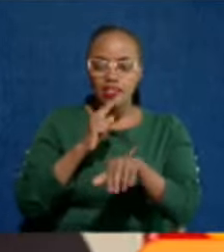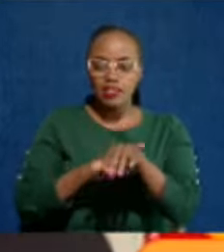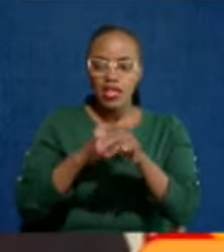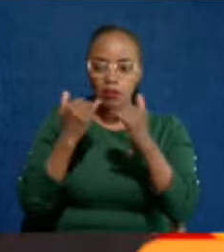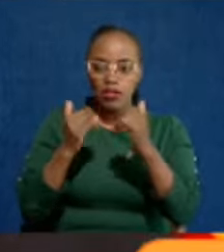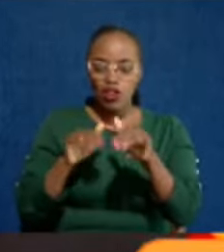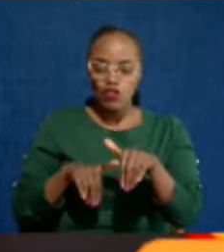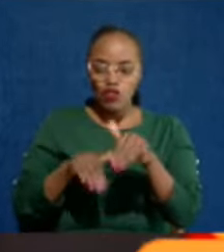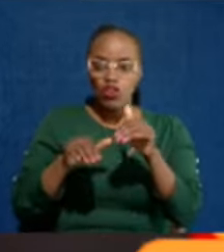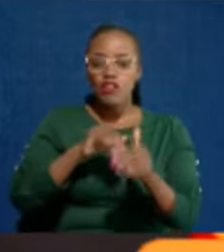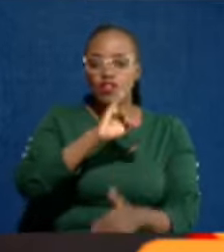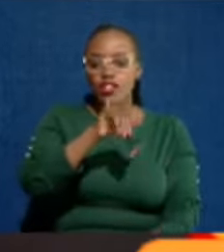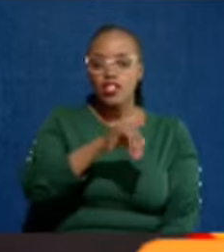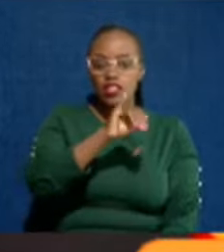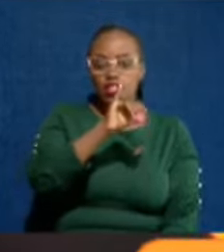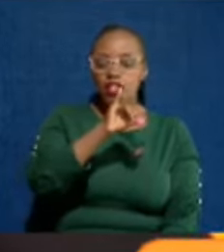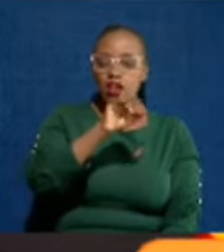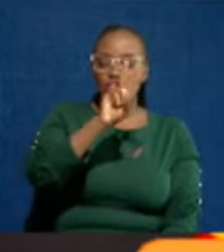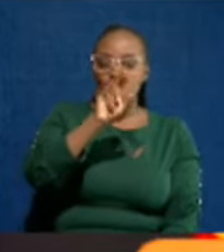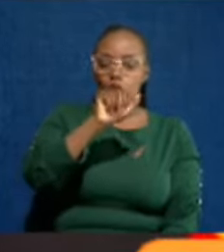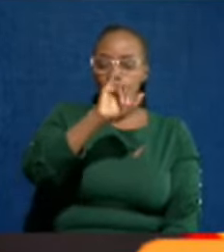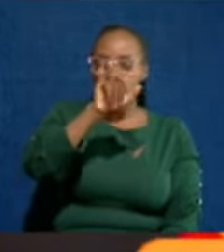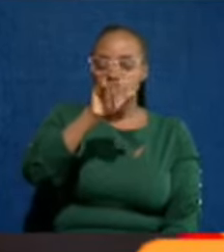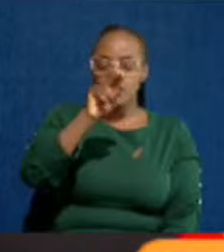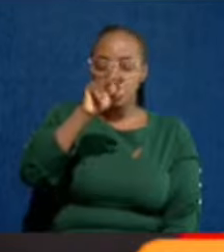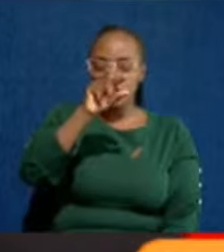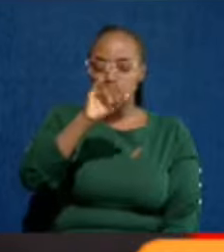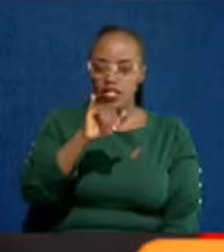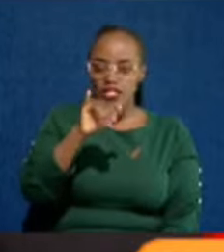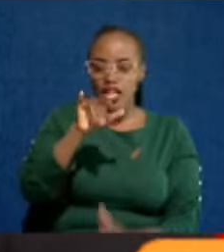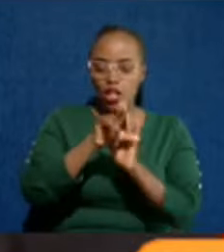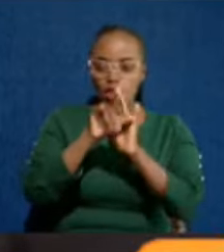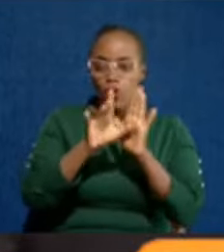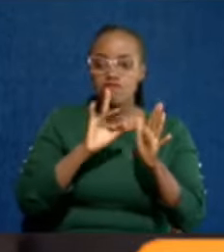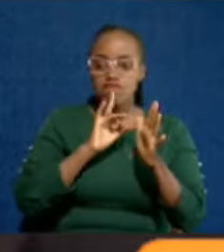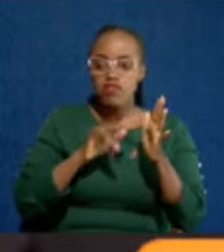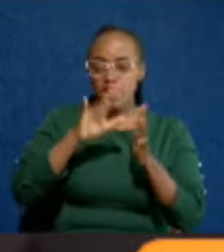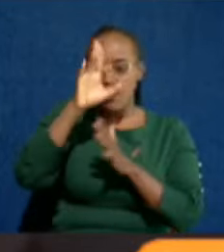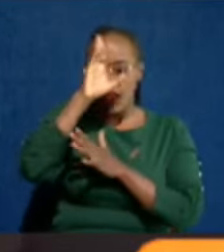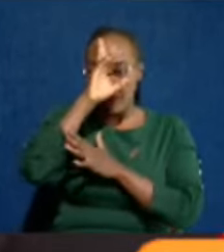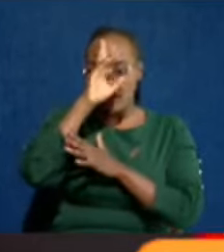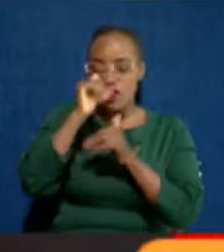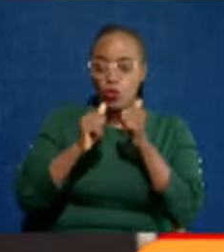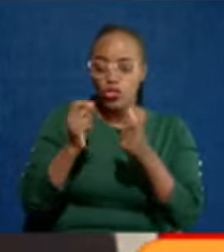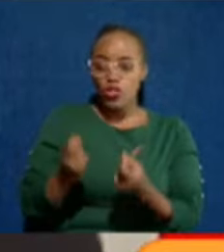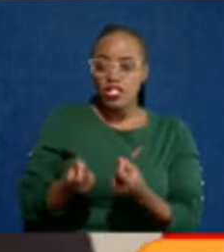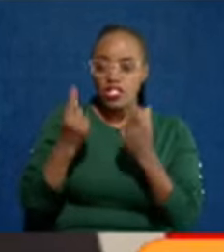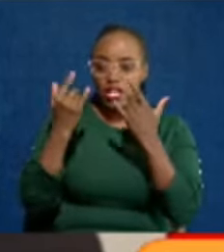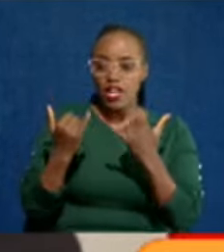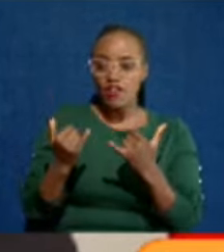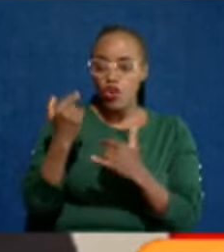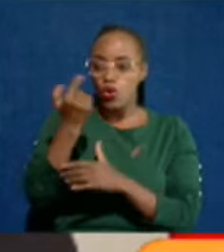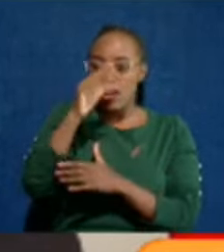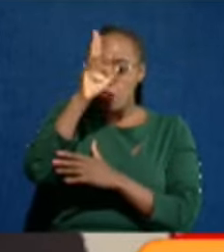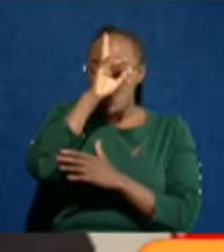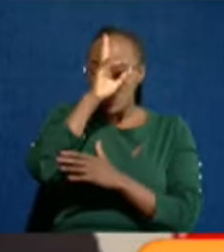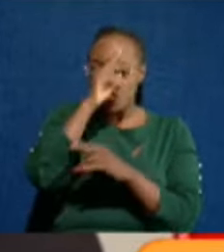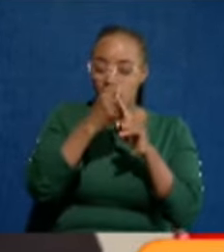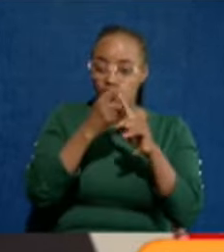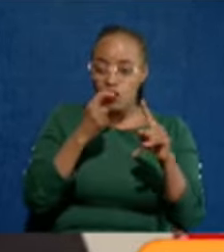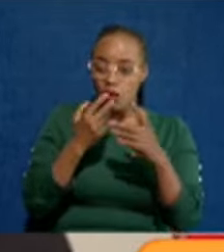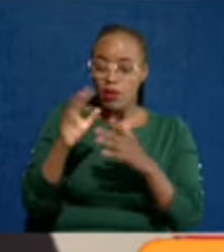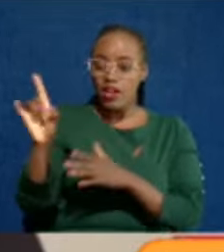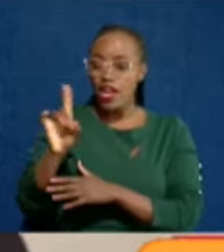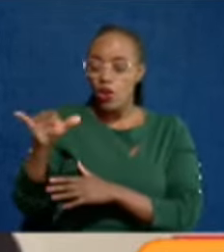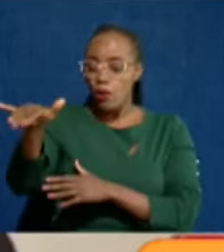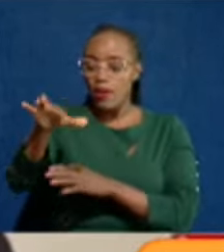according to Wanjigi's lawyer, Willis Otieno, is that what is happening is that the police officers, and which we understand now, they are not just police officers from